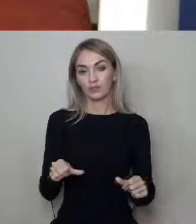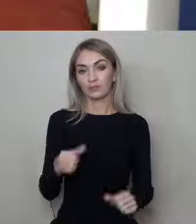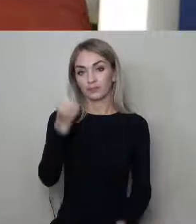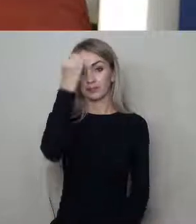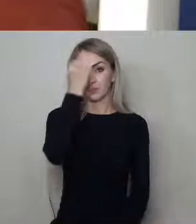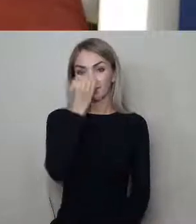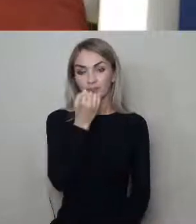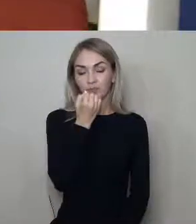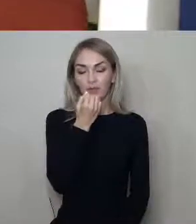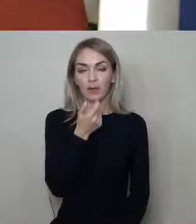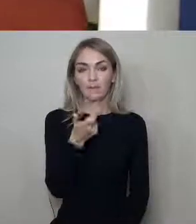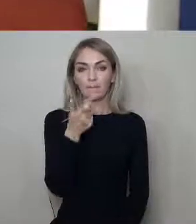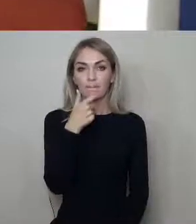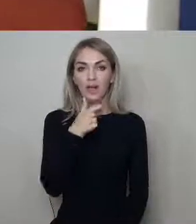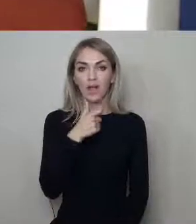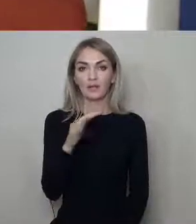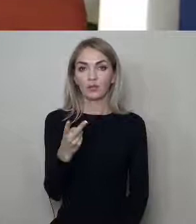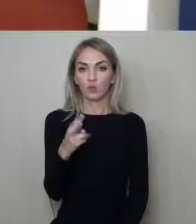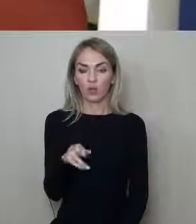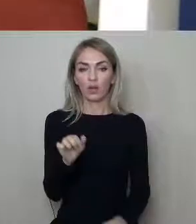members of the DECs.